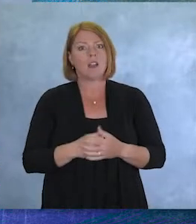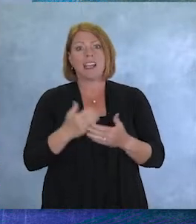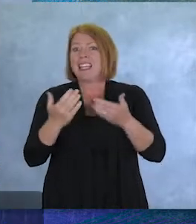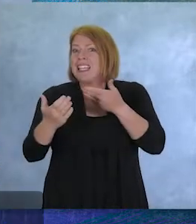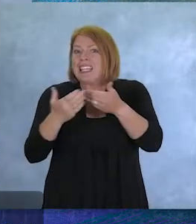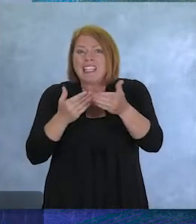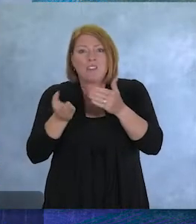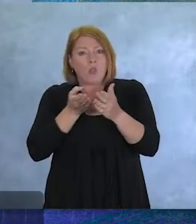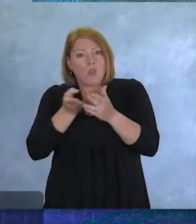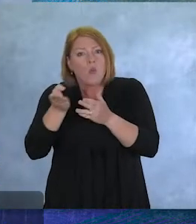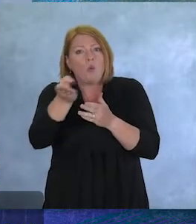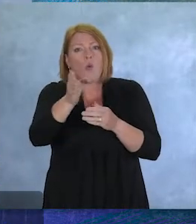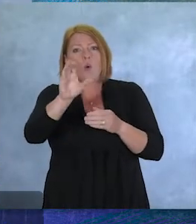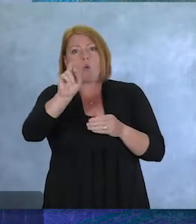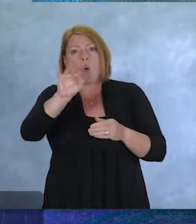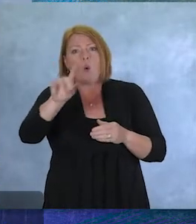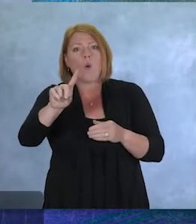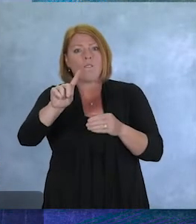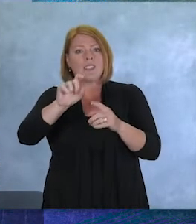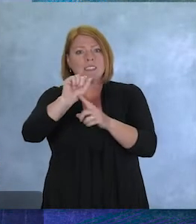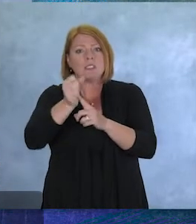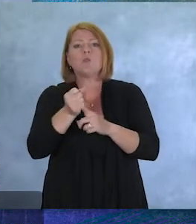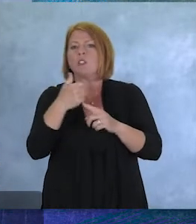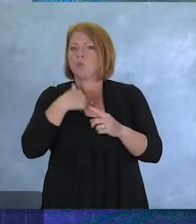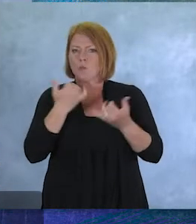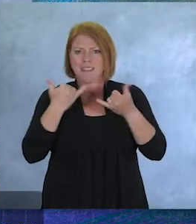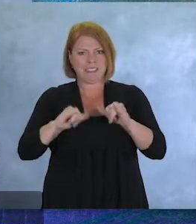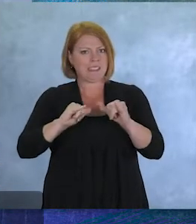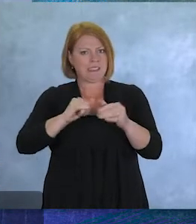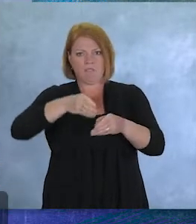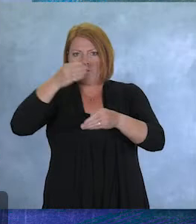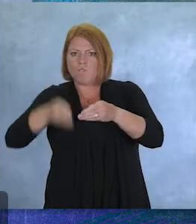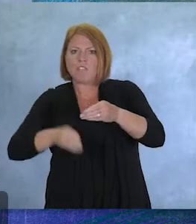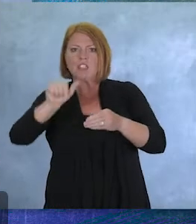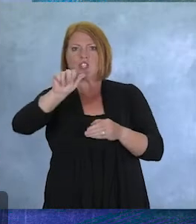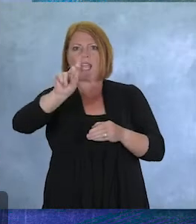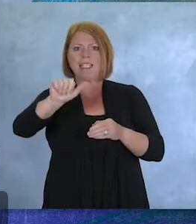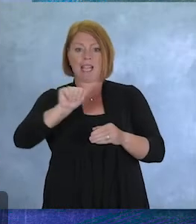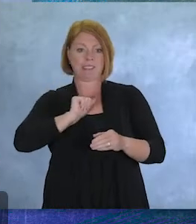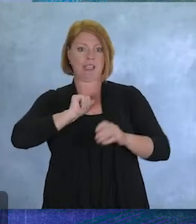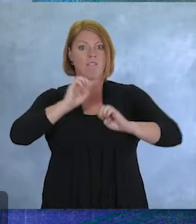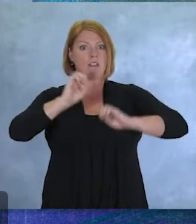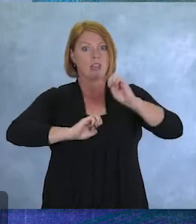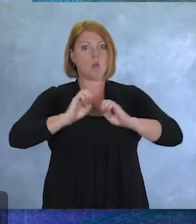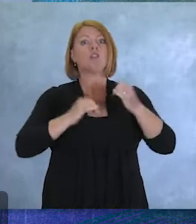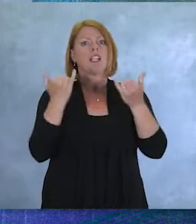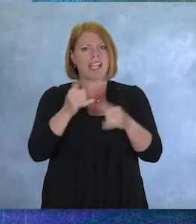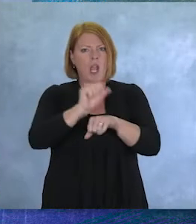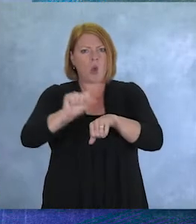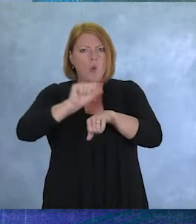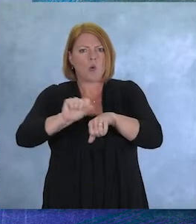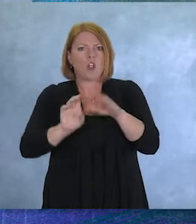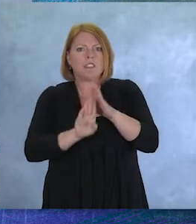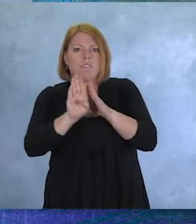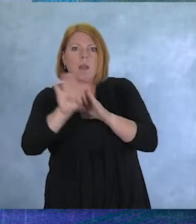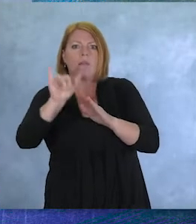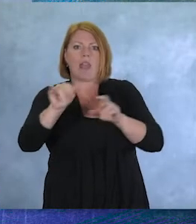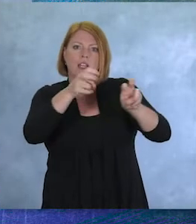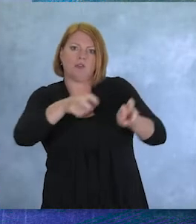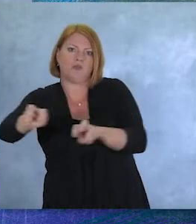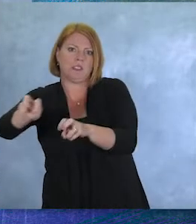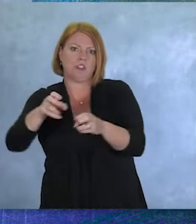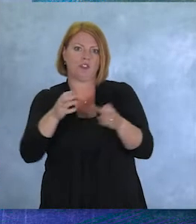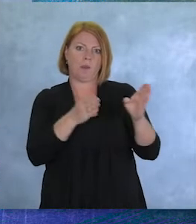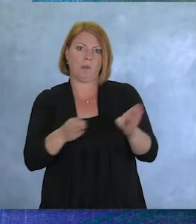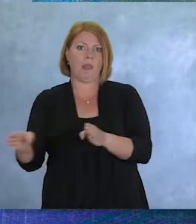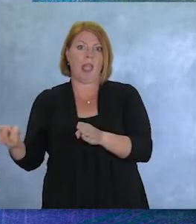COVID, we have continued our three-phase ADA self-evaluation and are working on our ADA transition plan. Efforts from that have